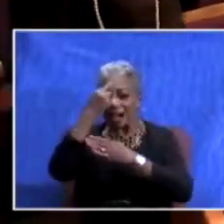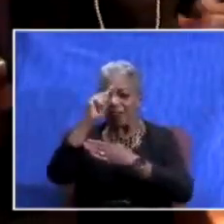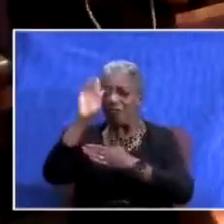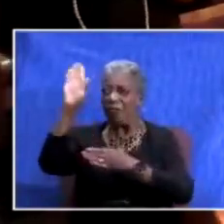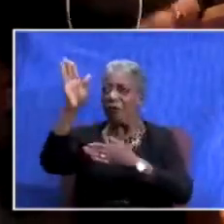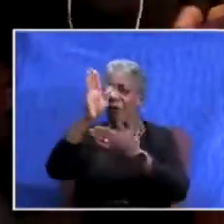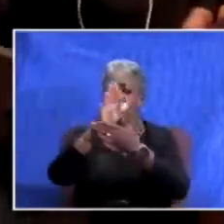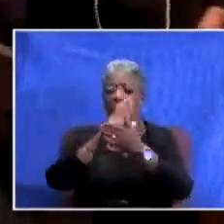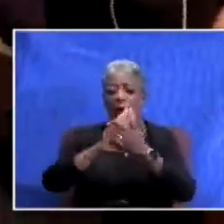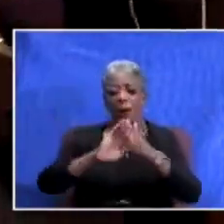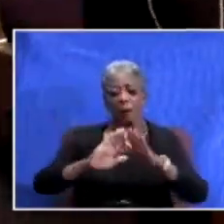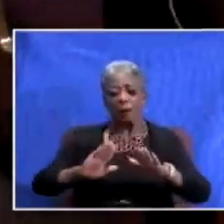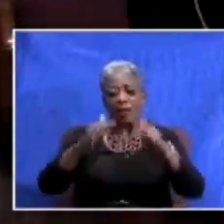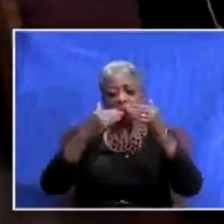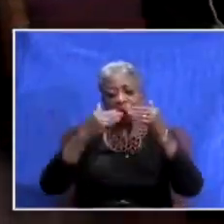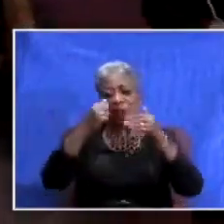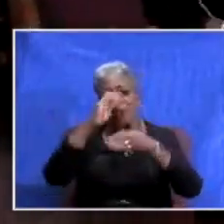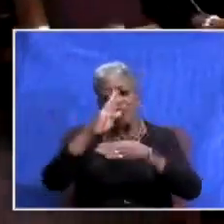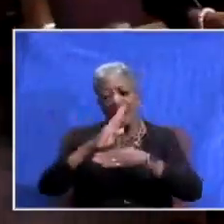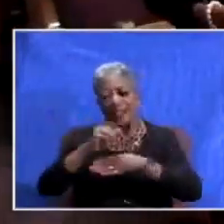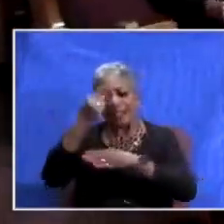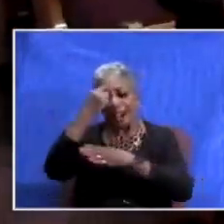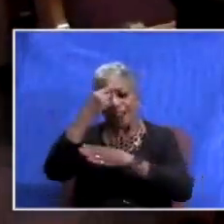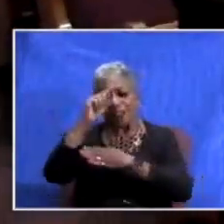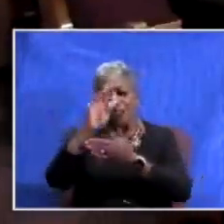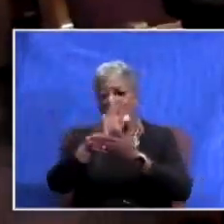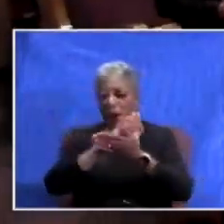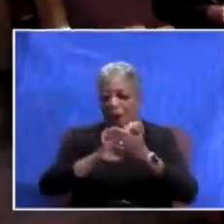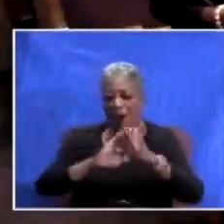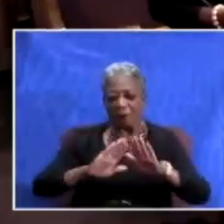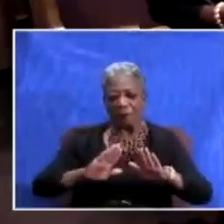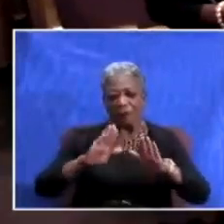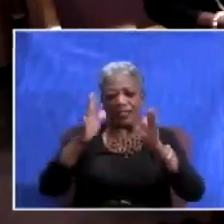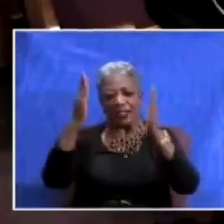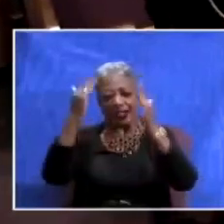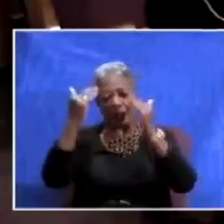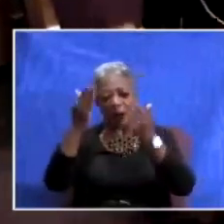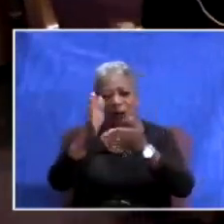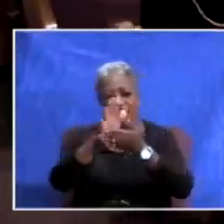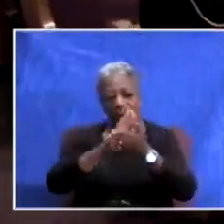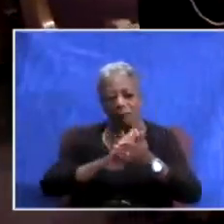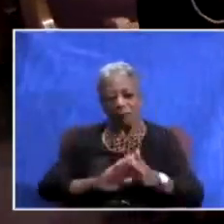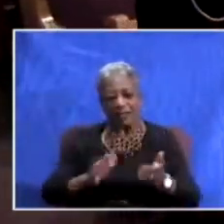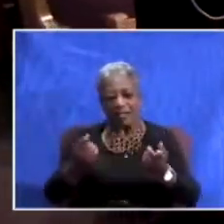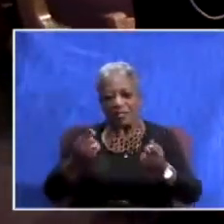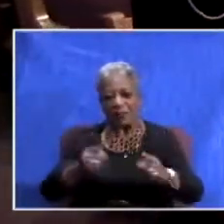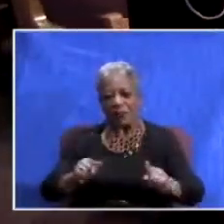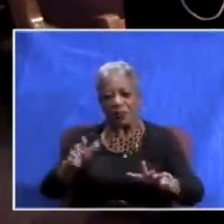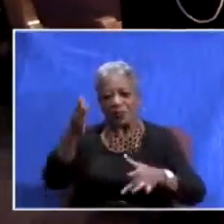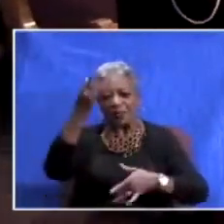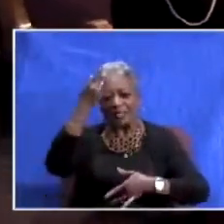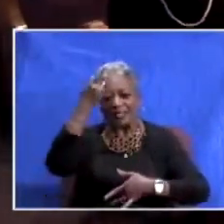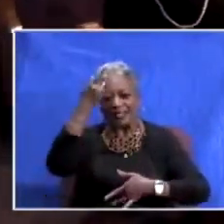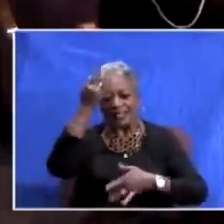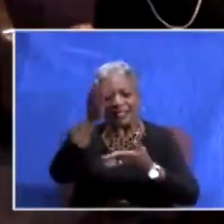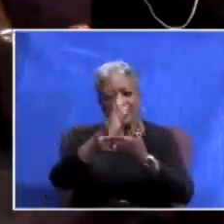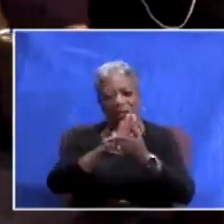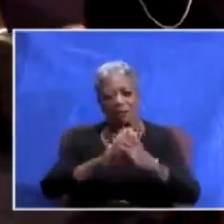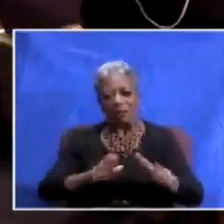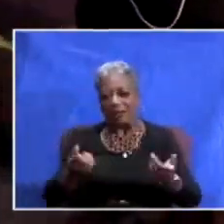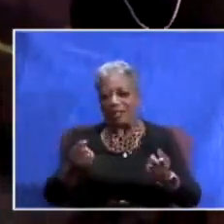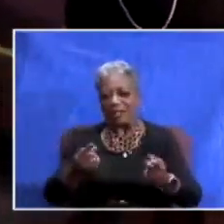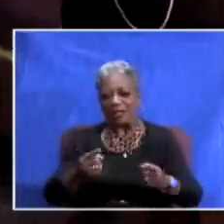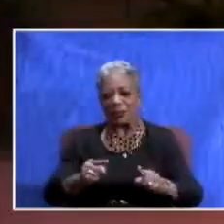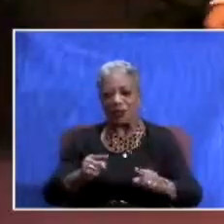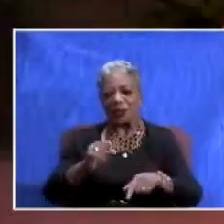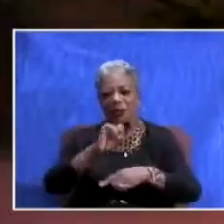your peace. Thank God for your peace. Peace in our homes. Peace when we're sick. Peace on our jobs. Peace in when we don't know what to do with things